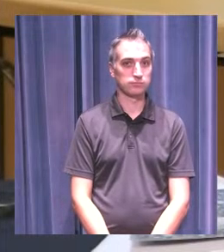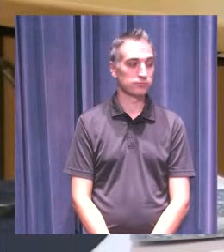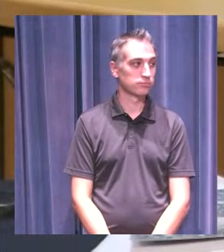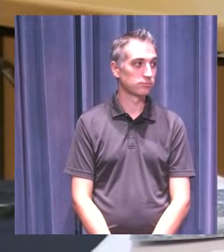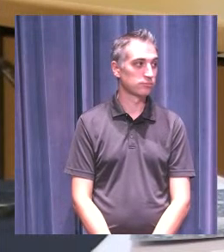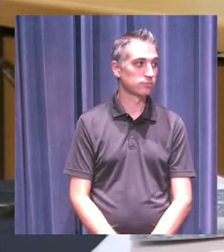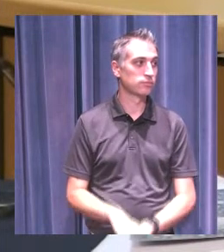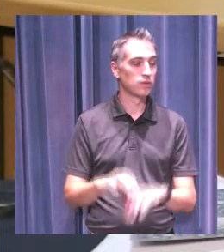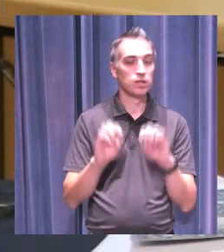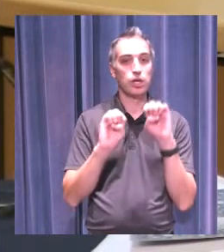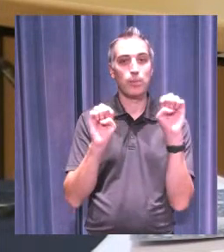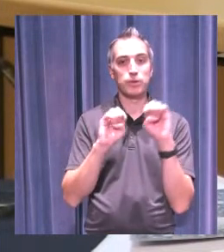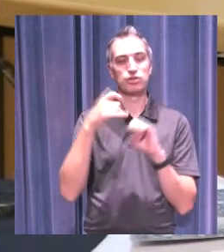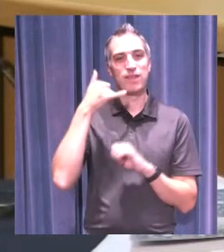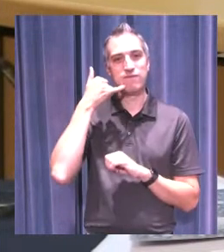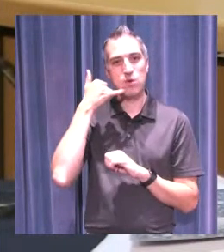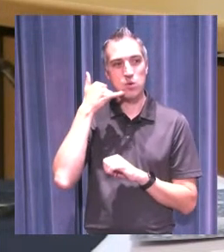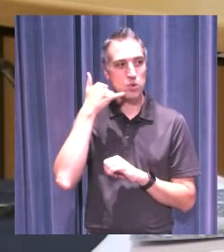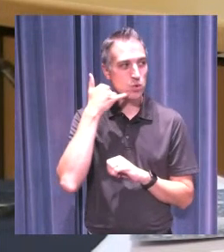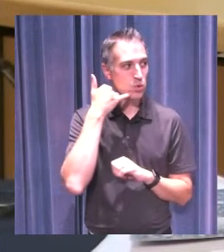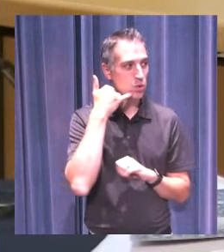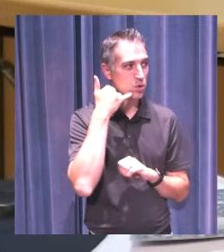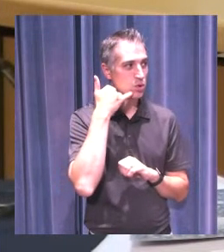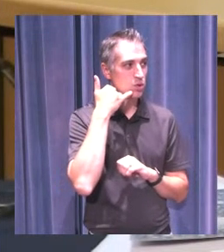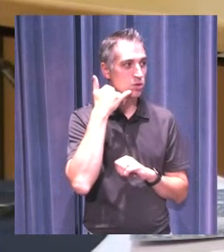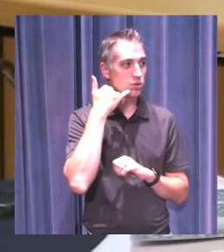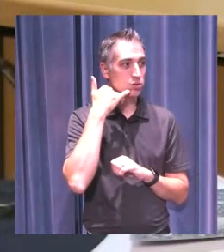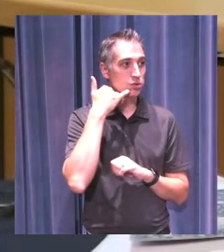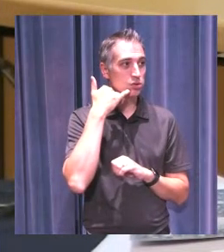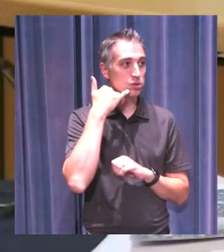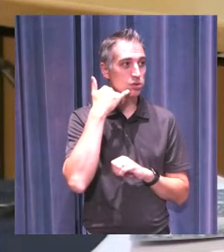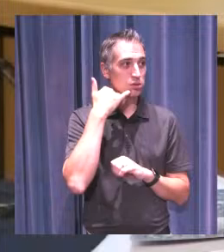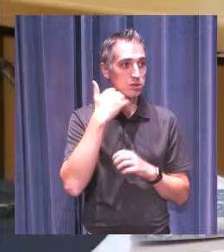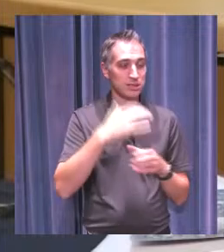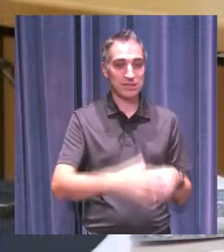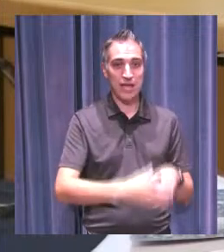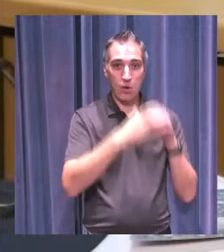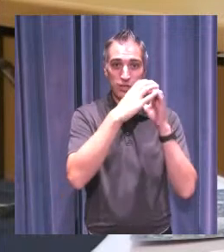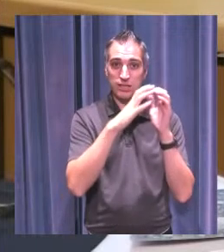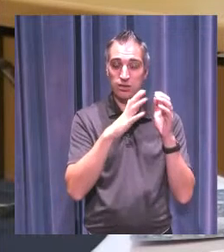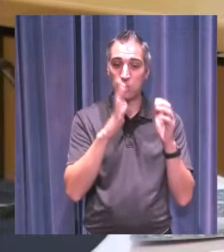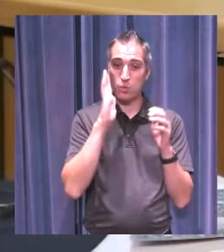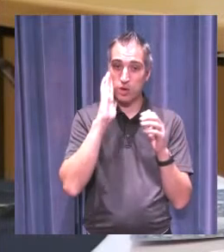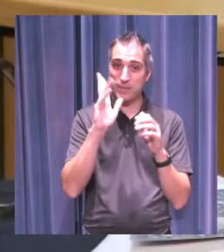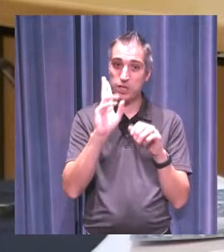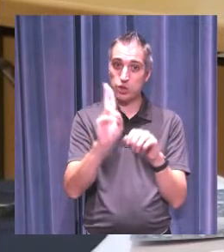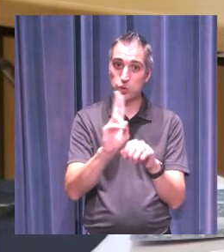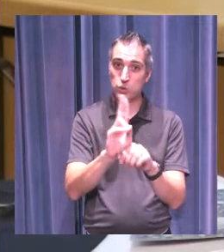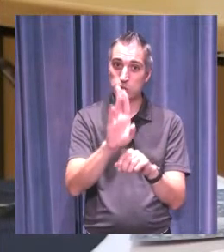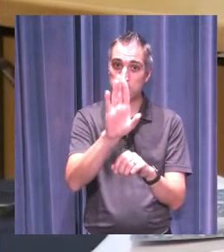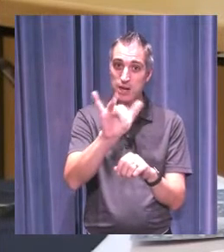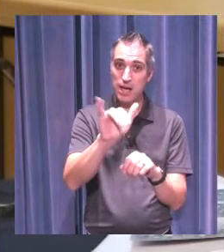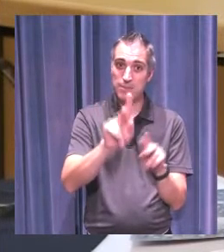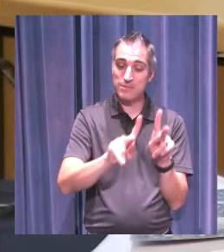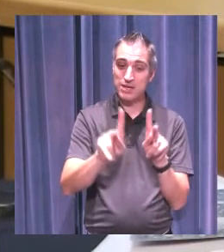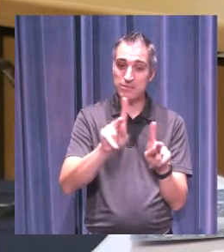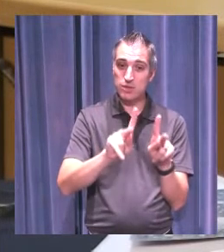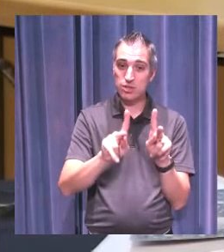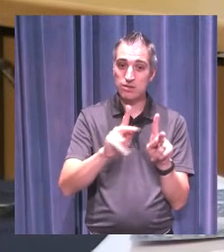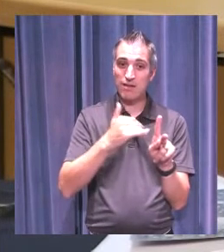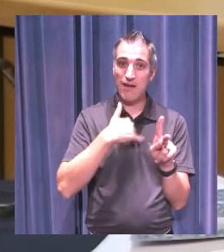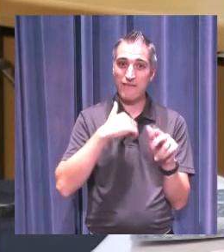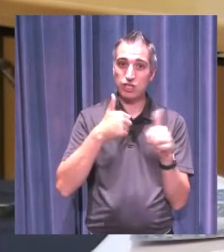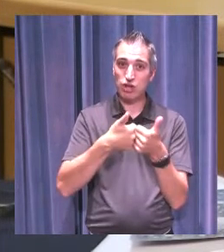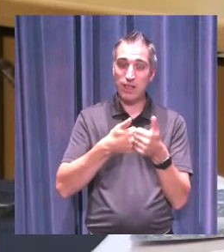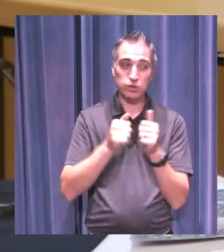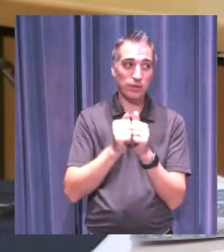On the emergency phone internal additionals that we're going to be doing, are those going to be able to be used by people that are challenged